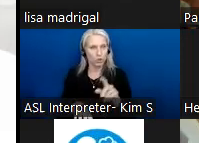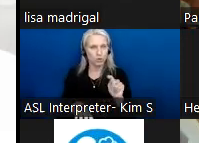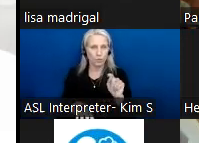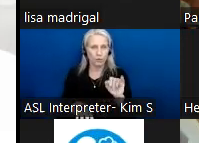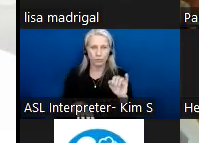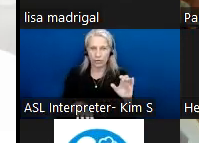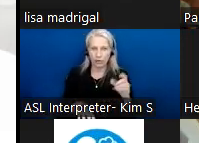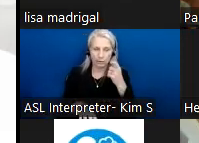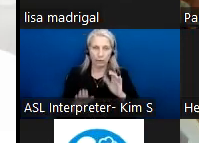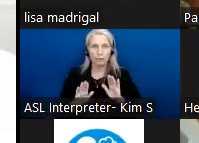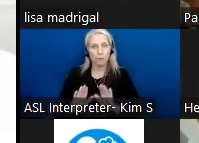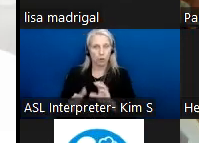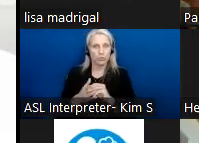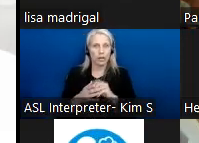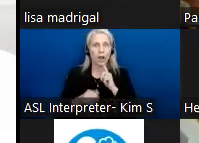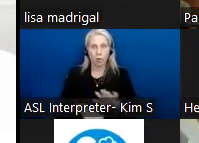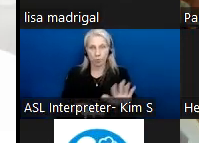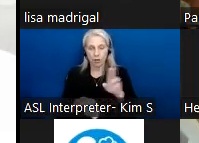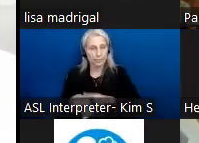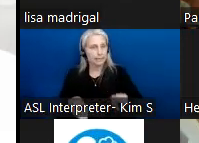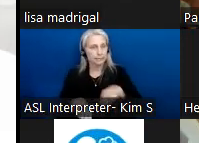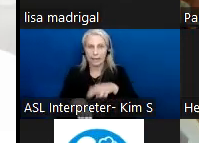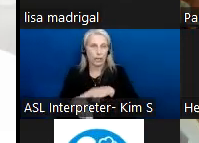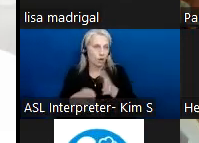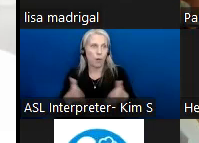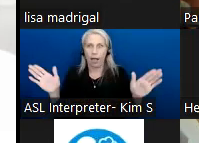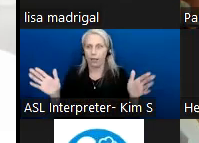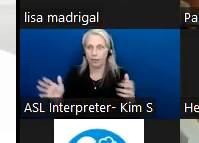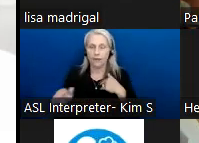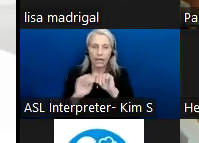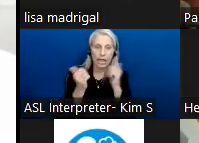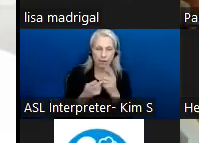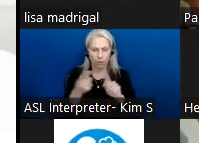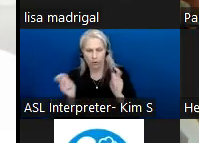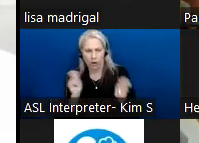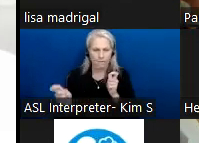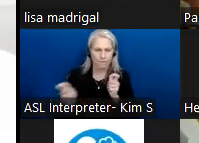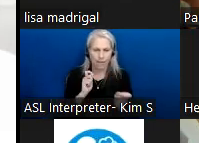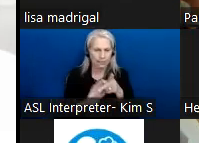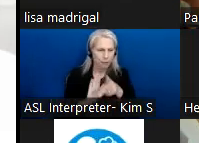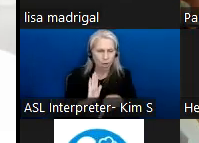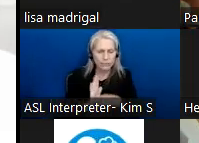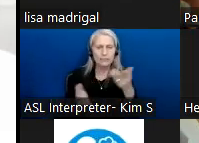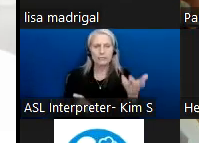in Colorado and nationwide as well. We think about agencies that have to revise policy and